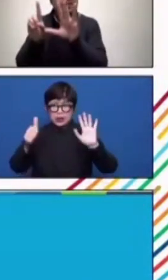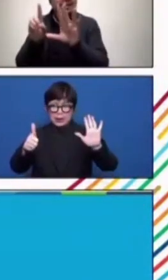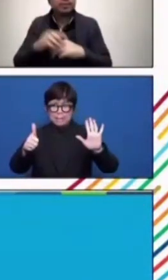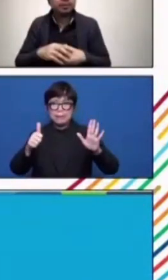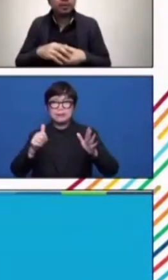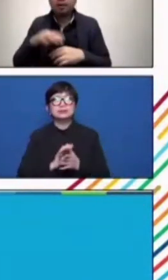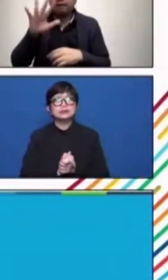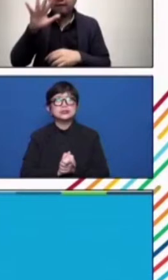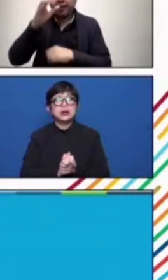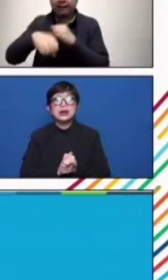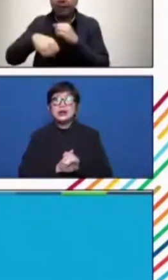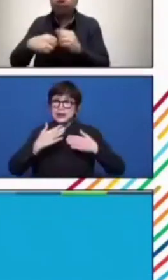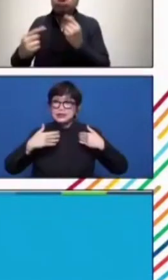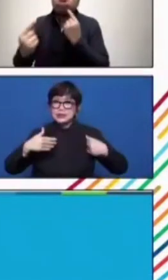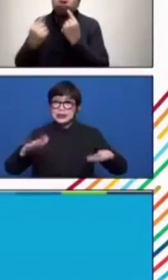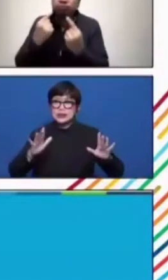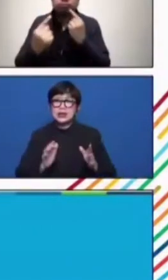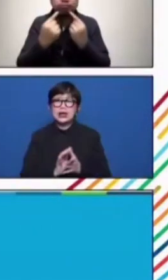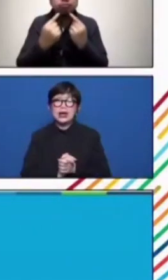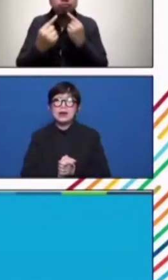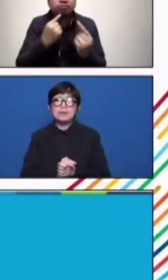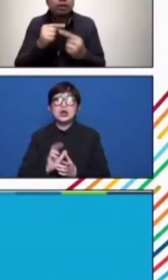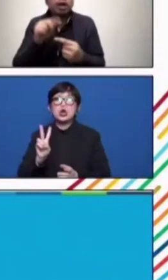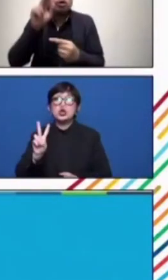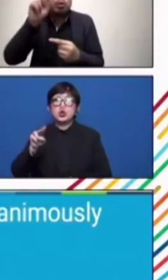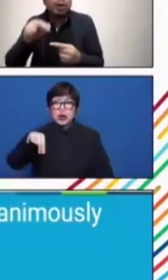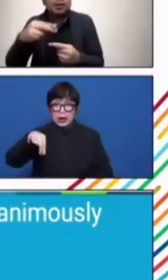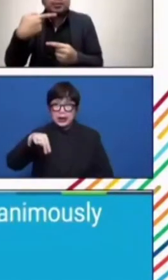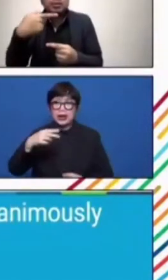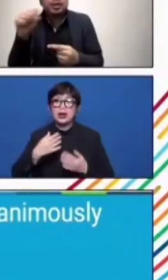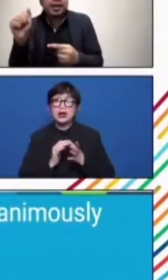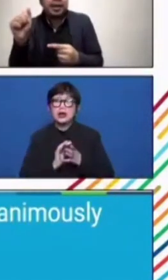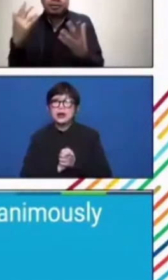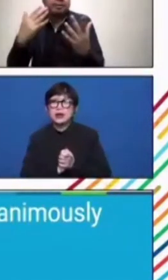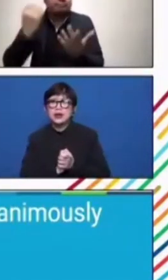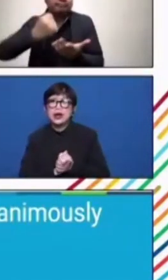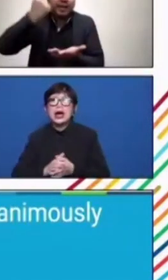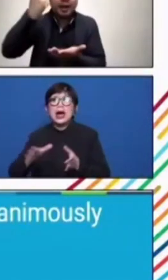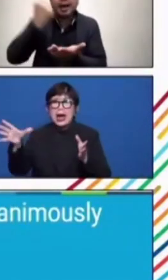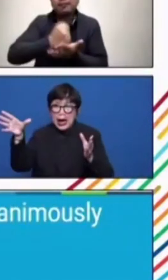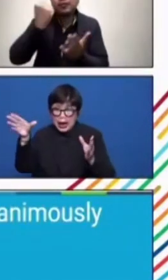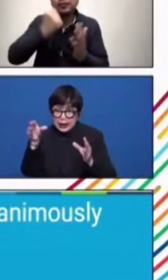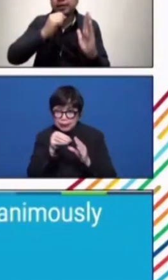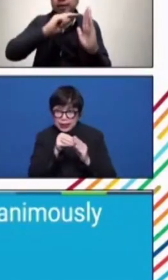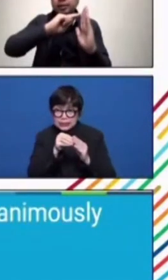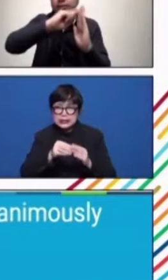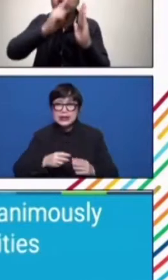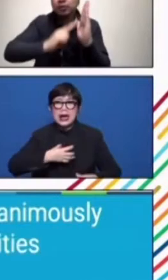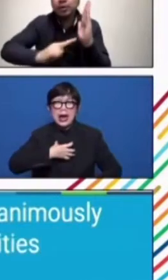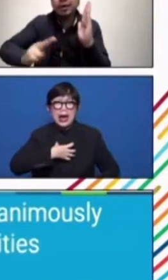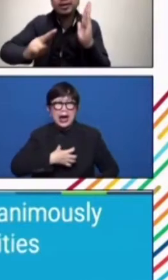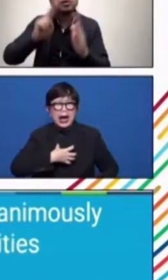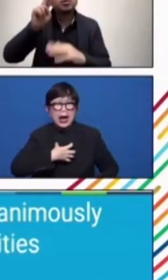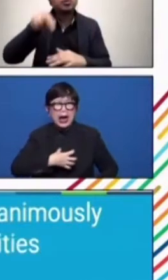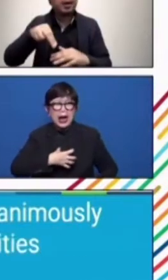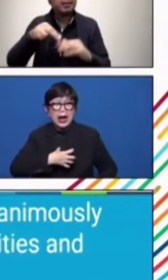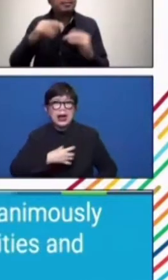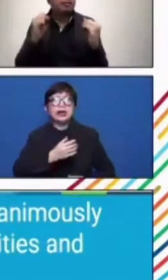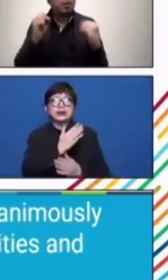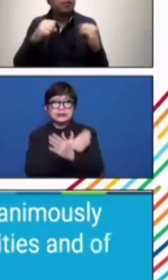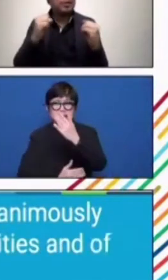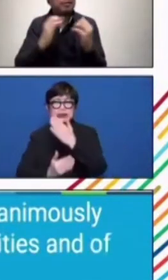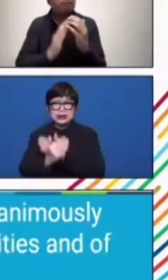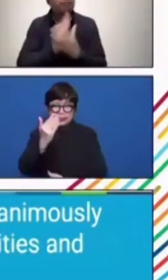General Assembly enormously adapted the conventional rights of reasons with disabilities and official optional